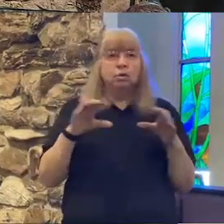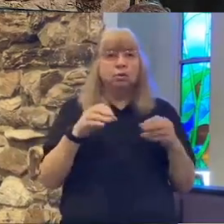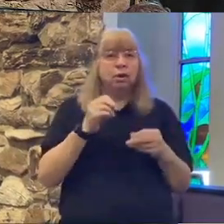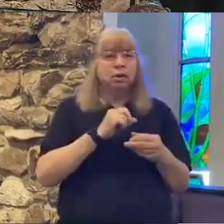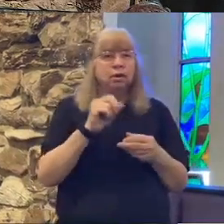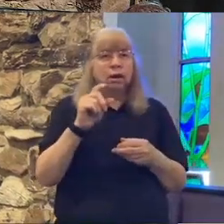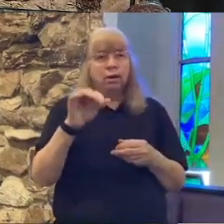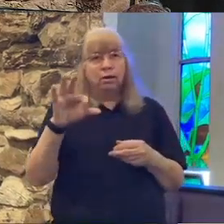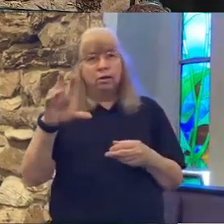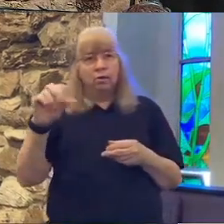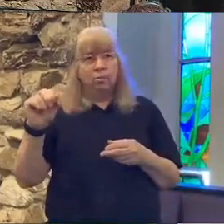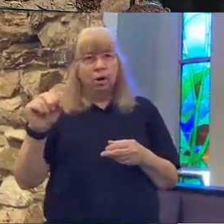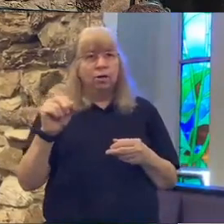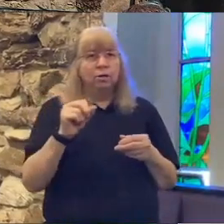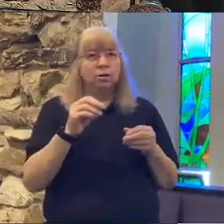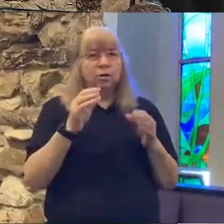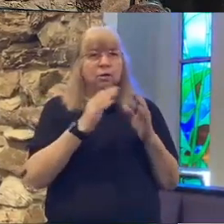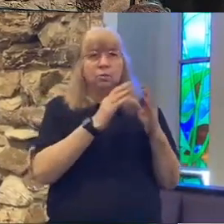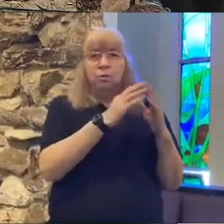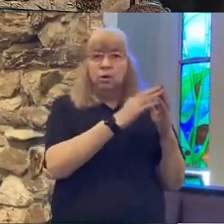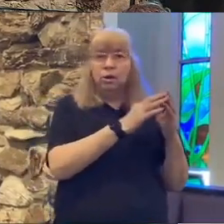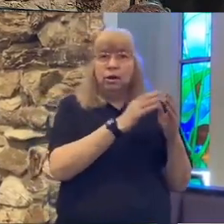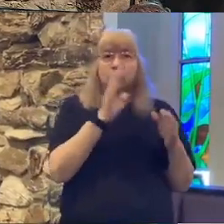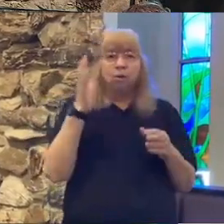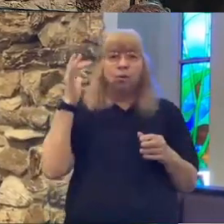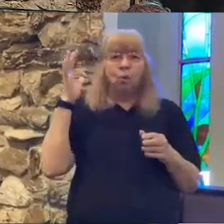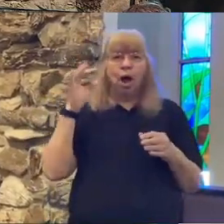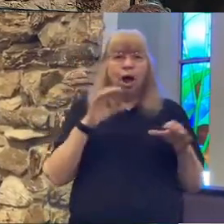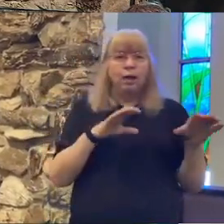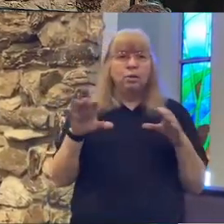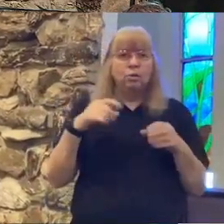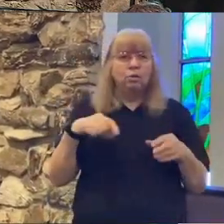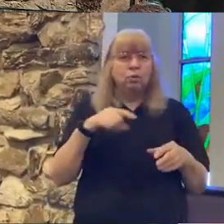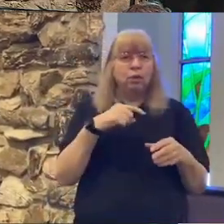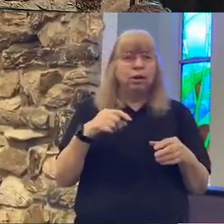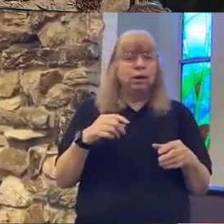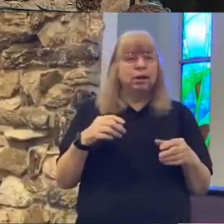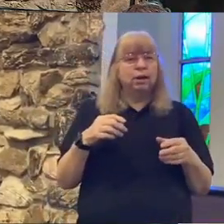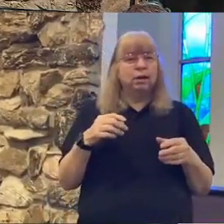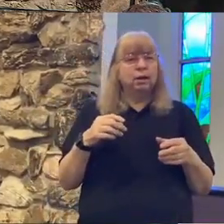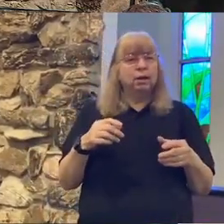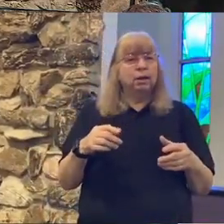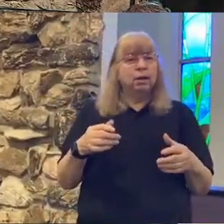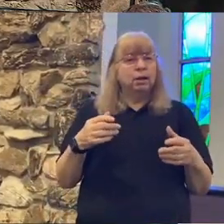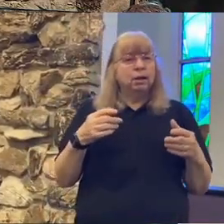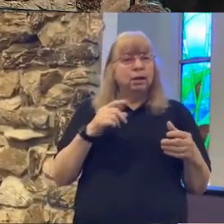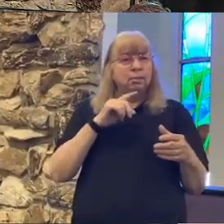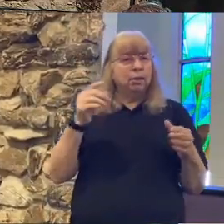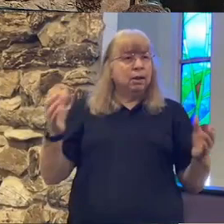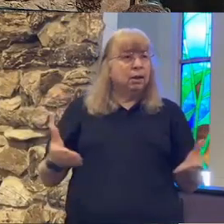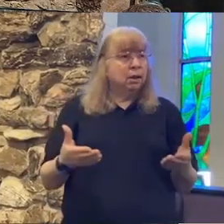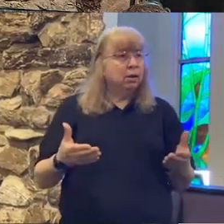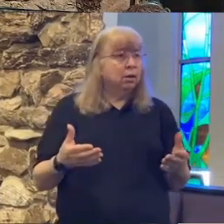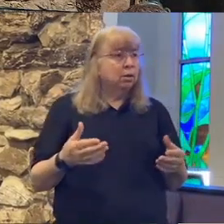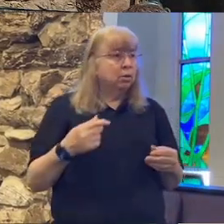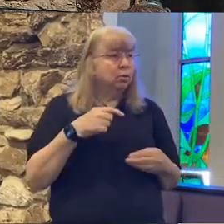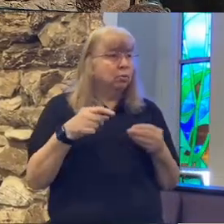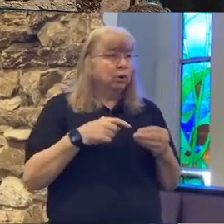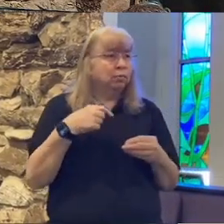Mark's community? Why do we exist? When we figure that out, we're going to know what our mission statement